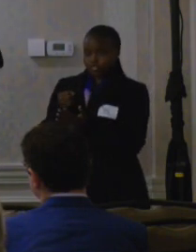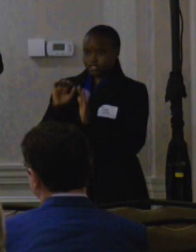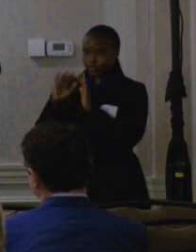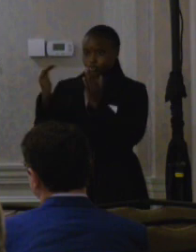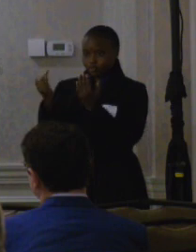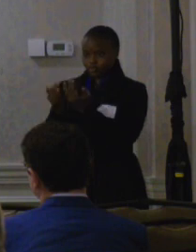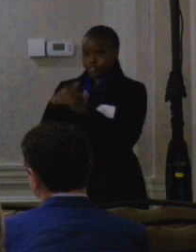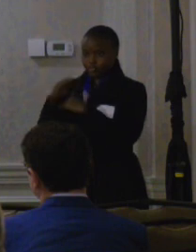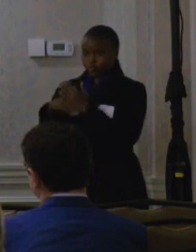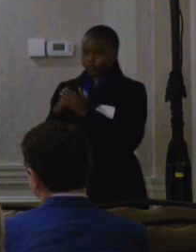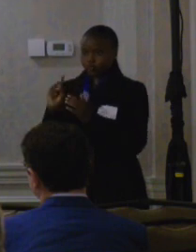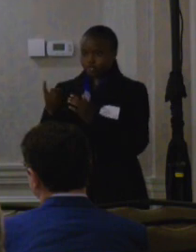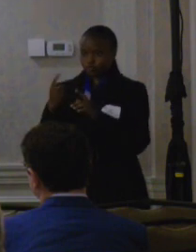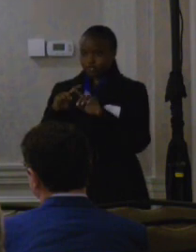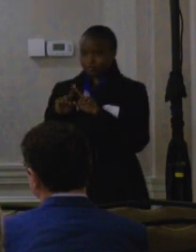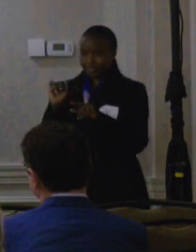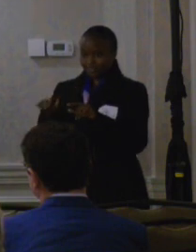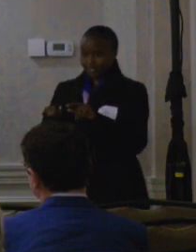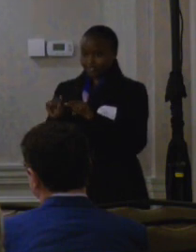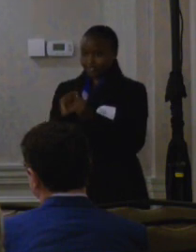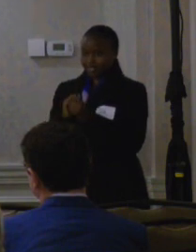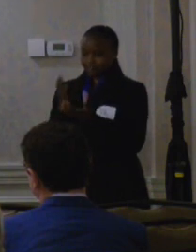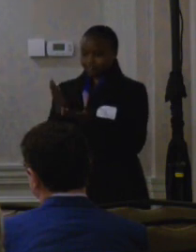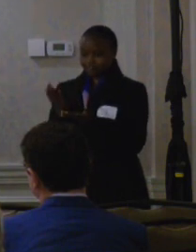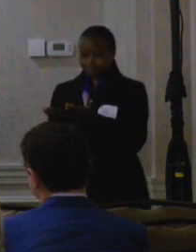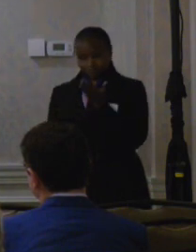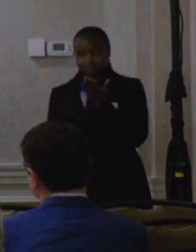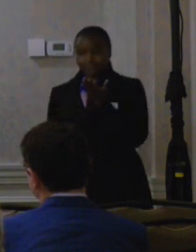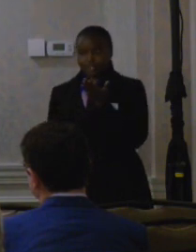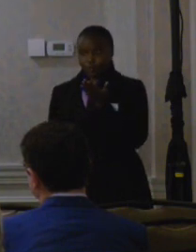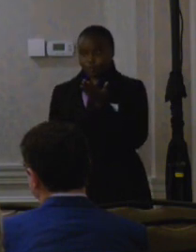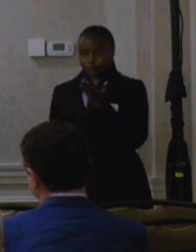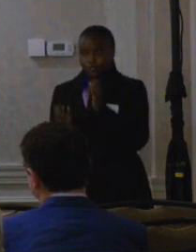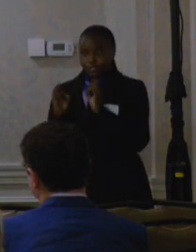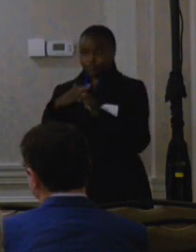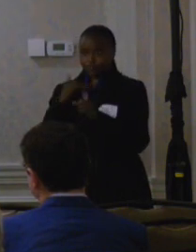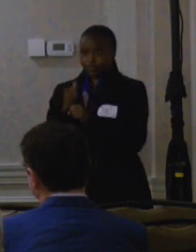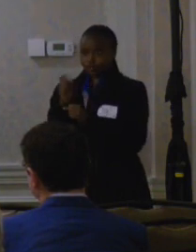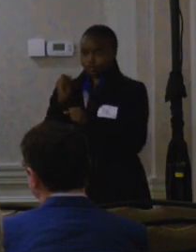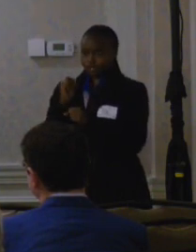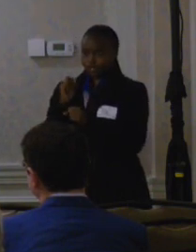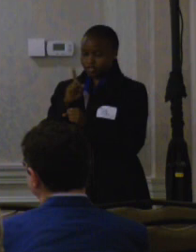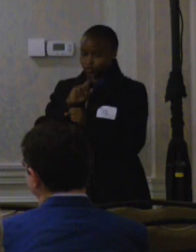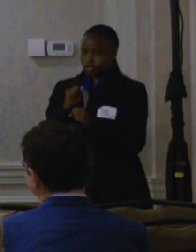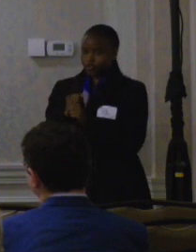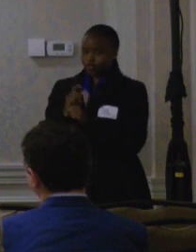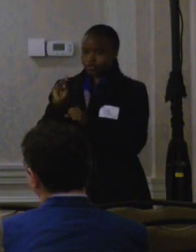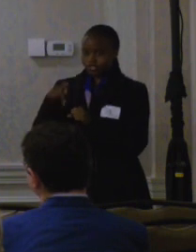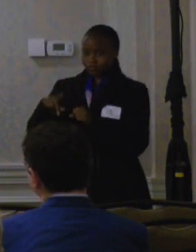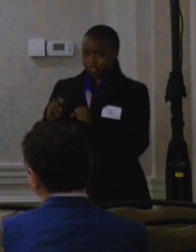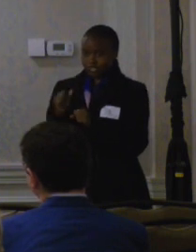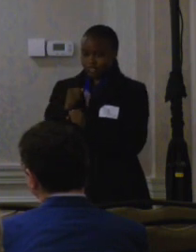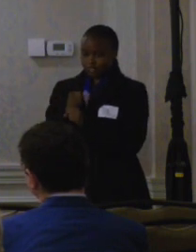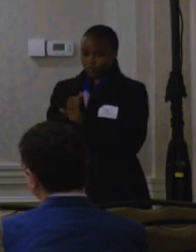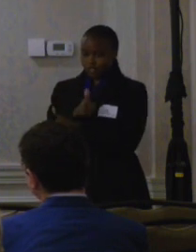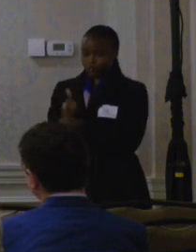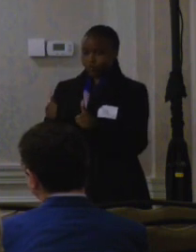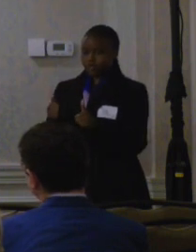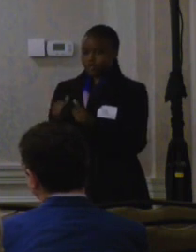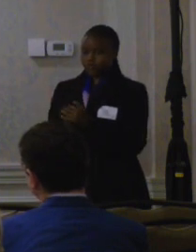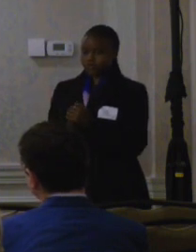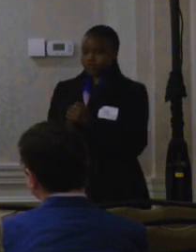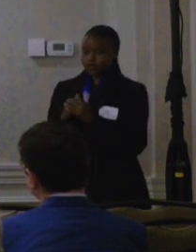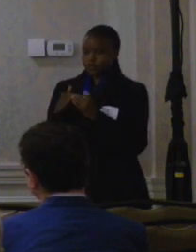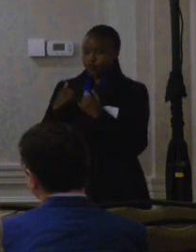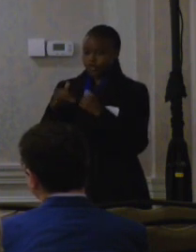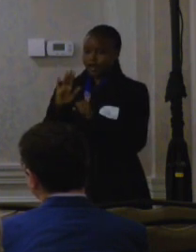to everyone at once, but that's the trade-off potentially if we want to make sure we're doing teacher professional development that actually works. We still have a